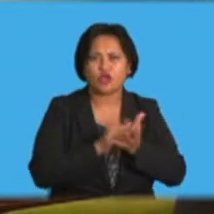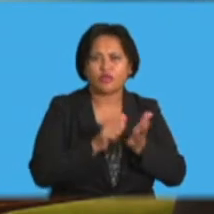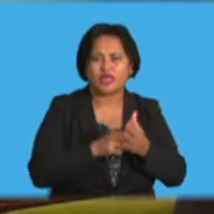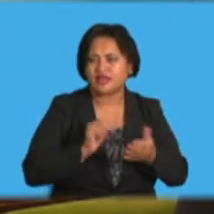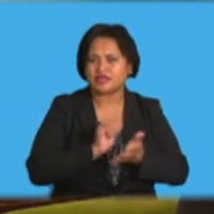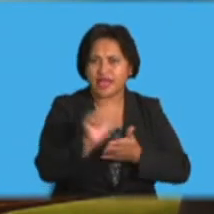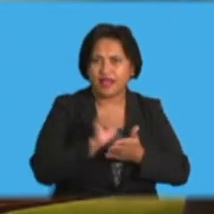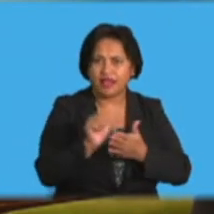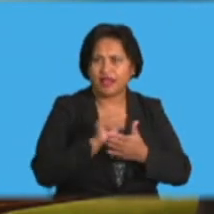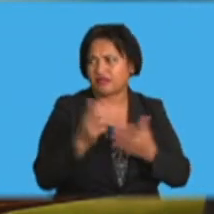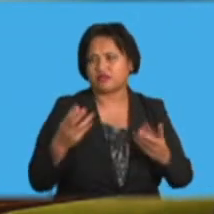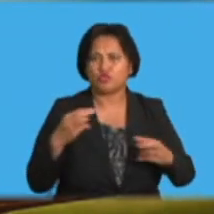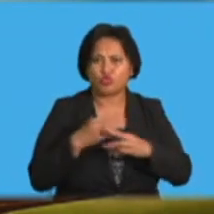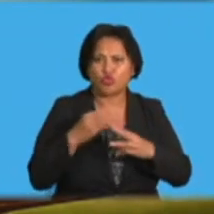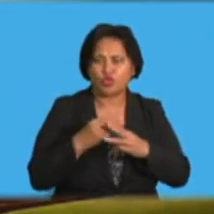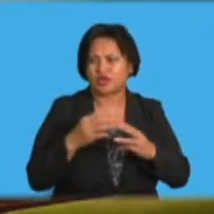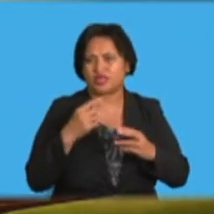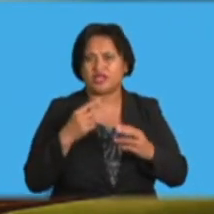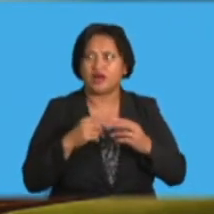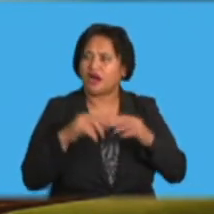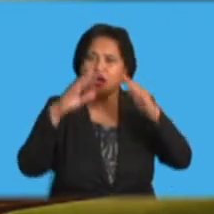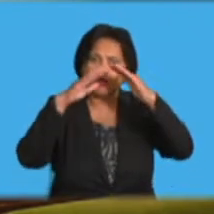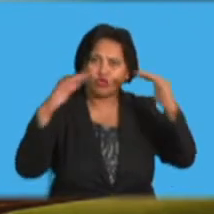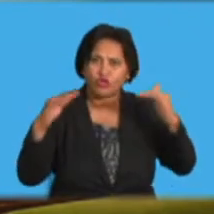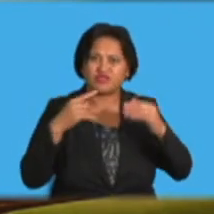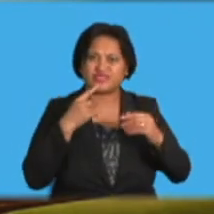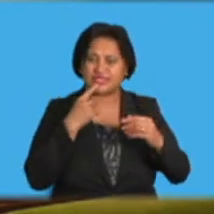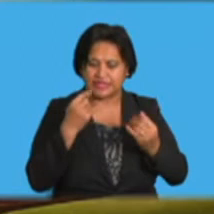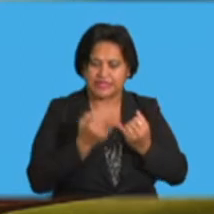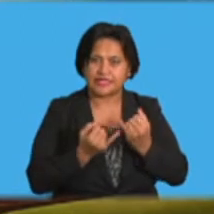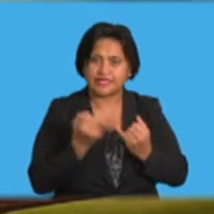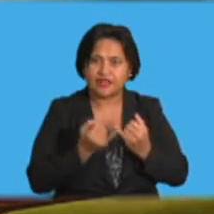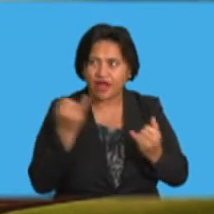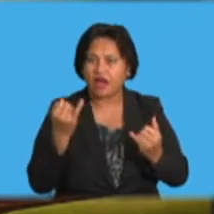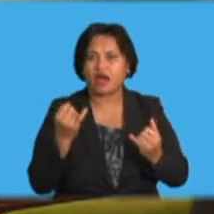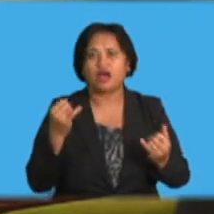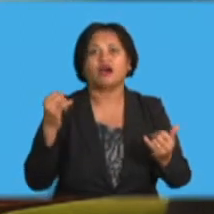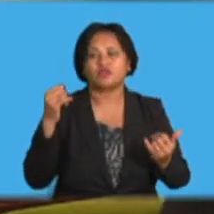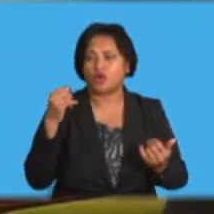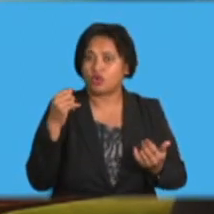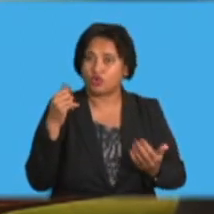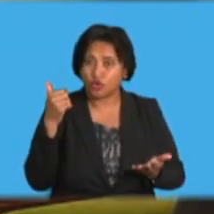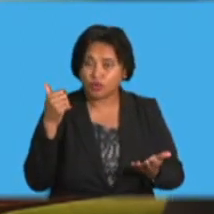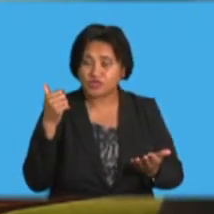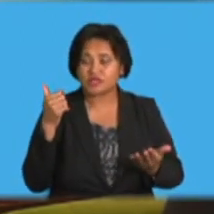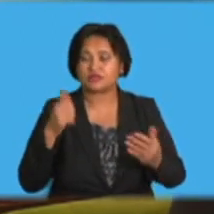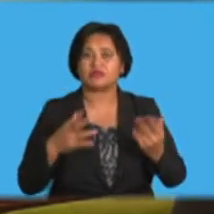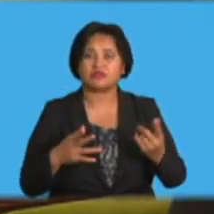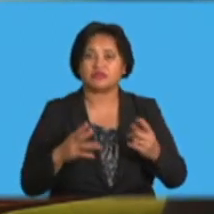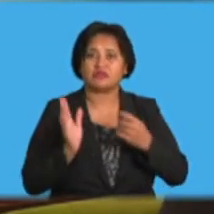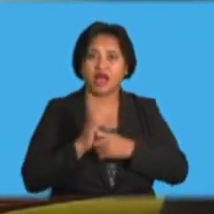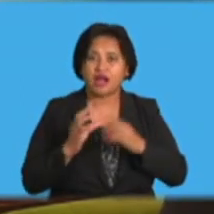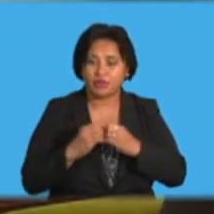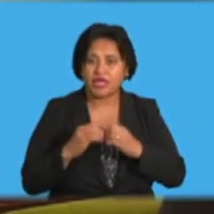Company, Long-Term Manufacturers Limited, Roops Investment Limited, which is Roops Big Bear, Complete Home and Building, RB